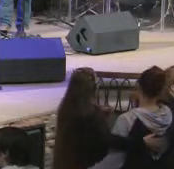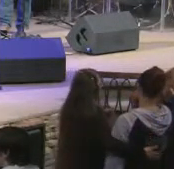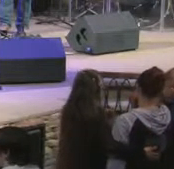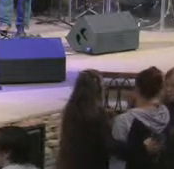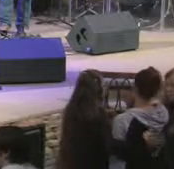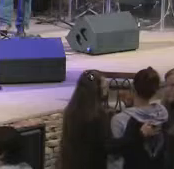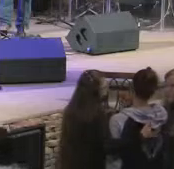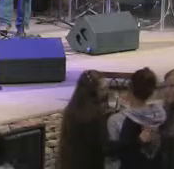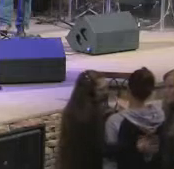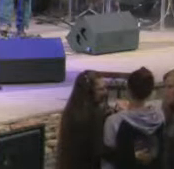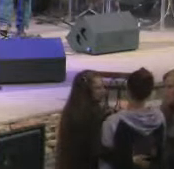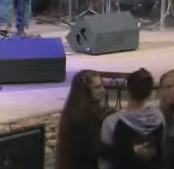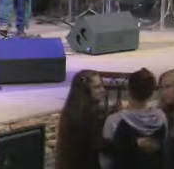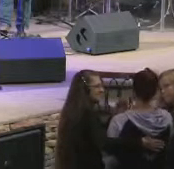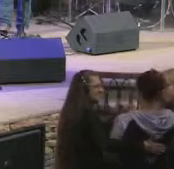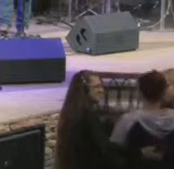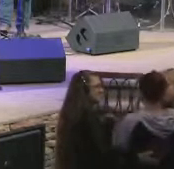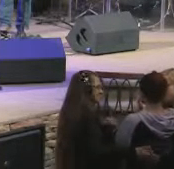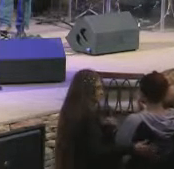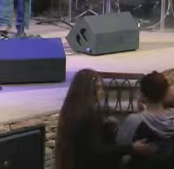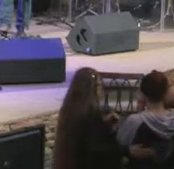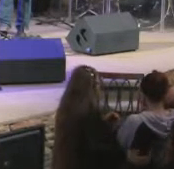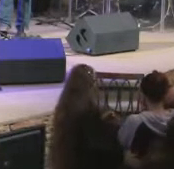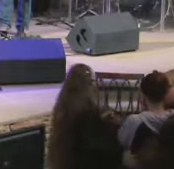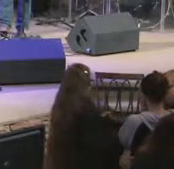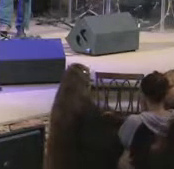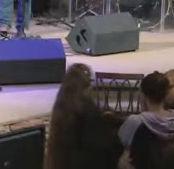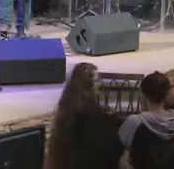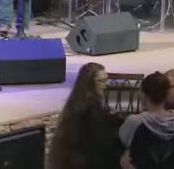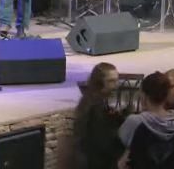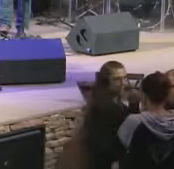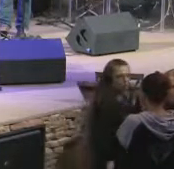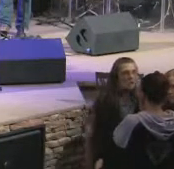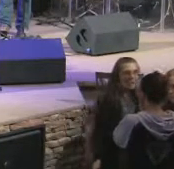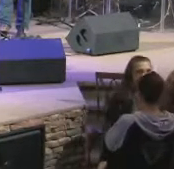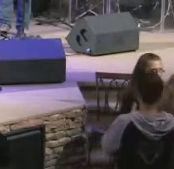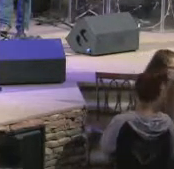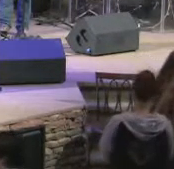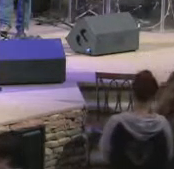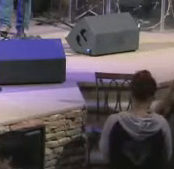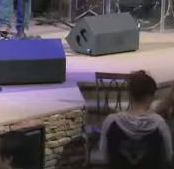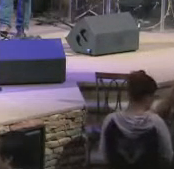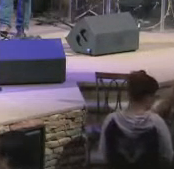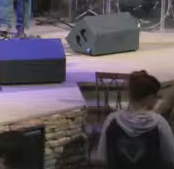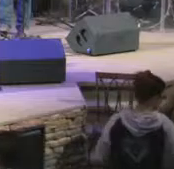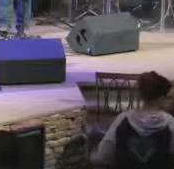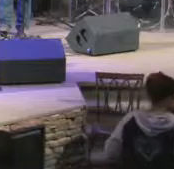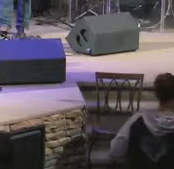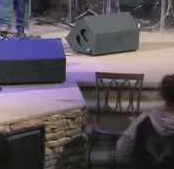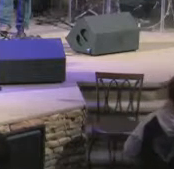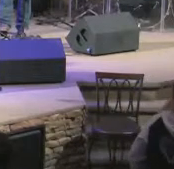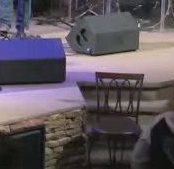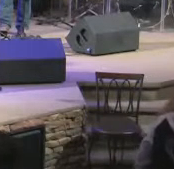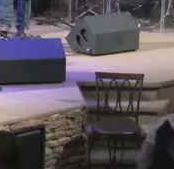of the generosity of His Spirit, out of the love of His heart, not that we deserve anything.